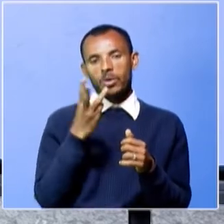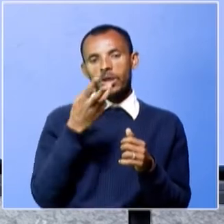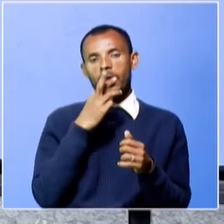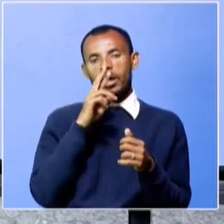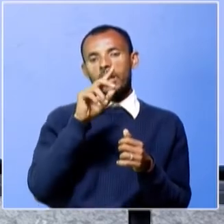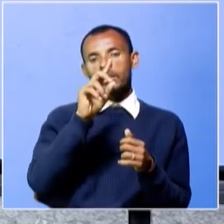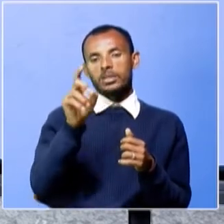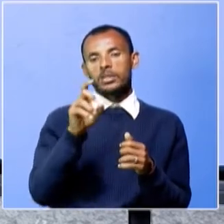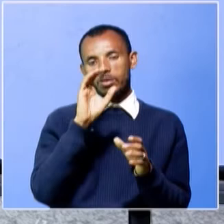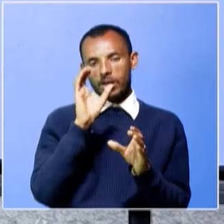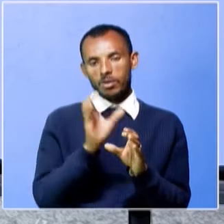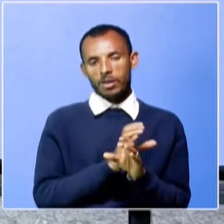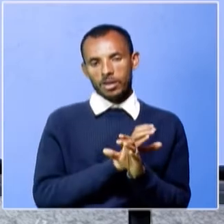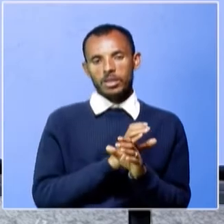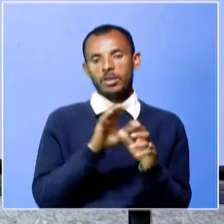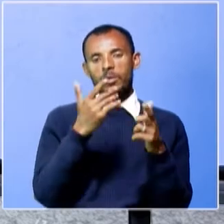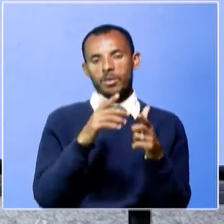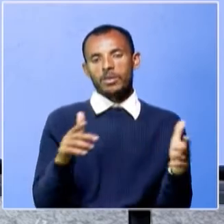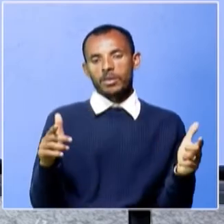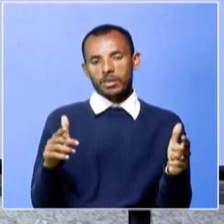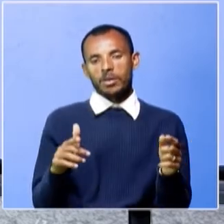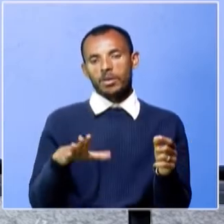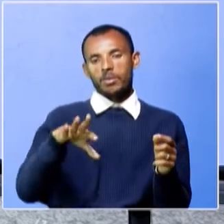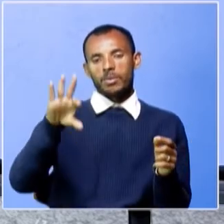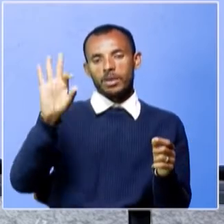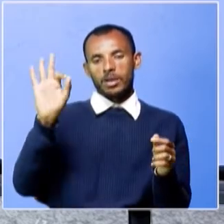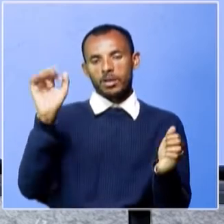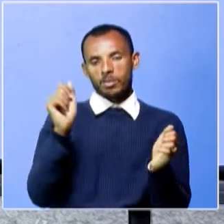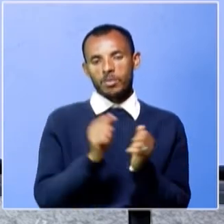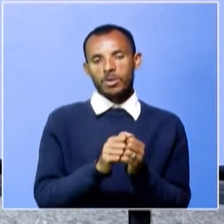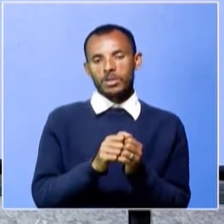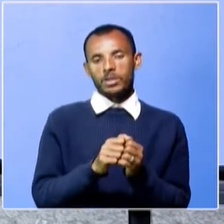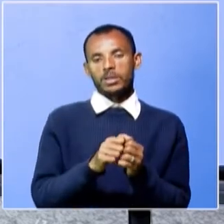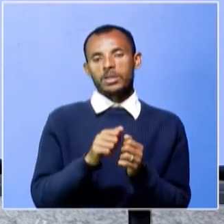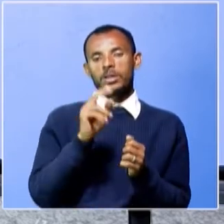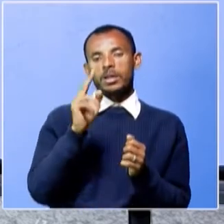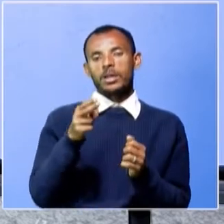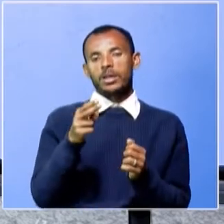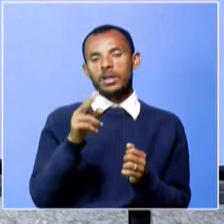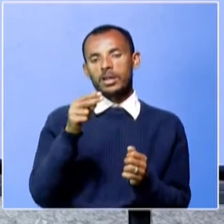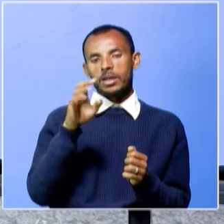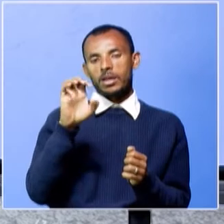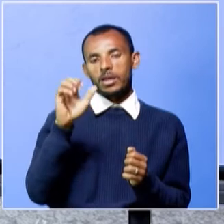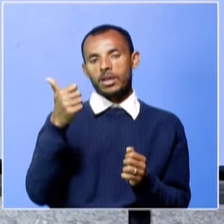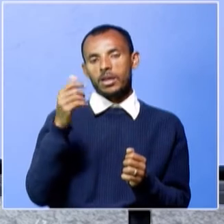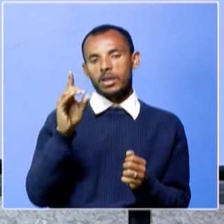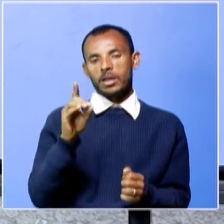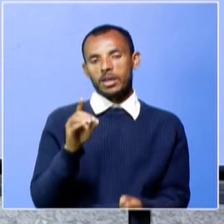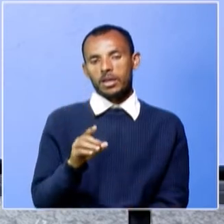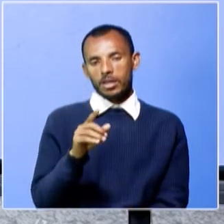are asked to calculate the probability of obtaining both head. So where is both